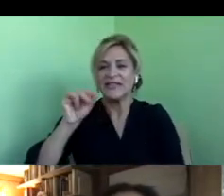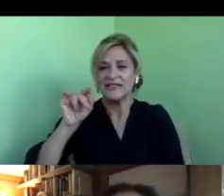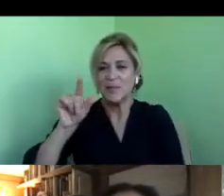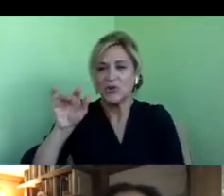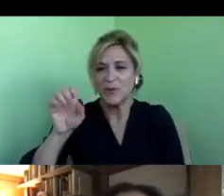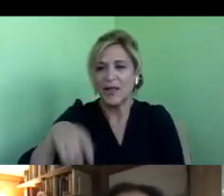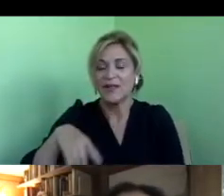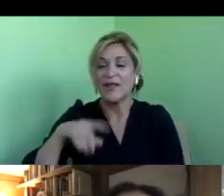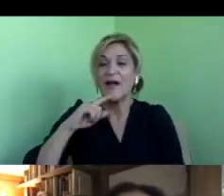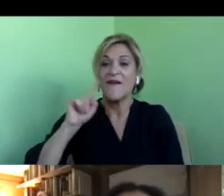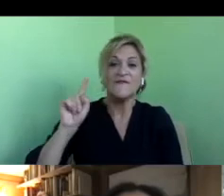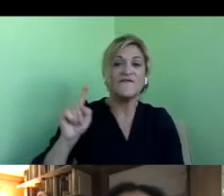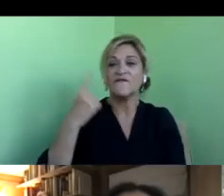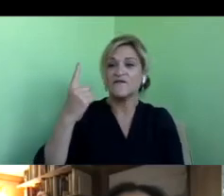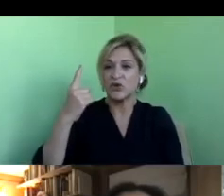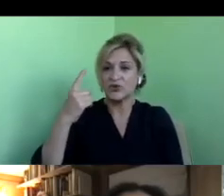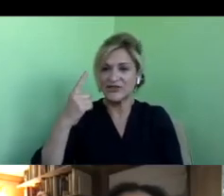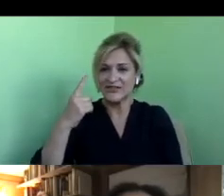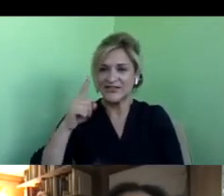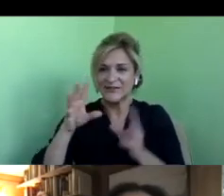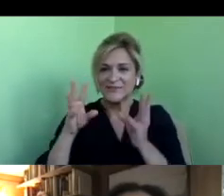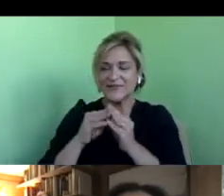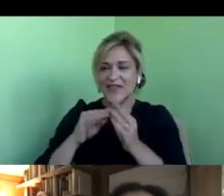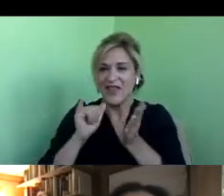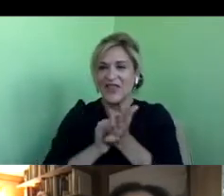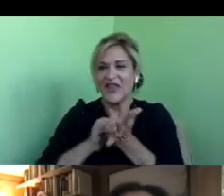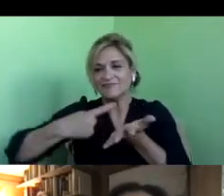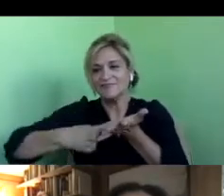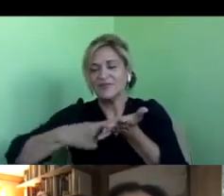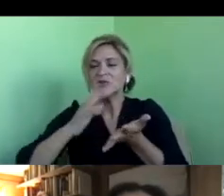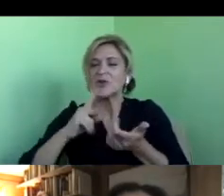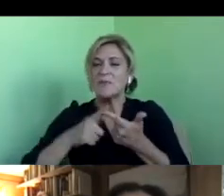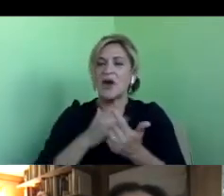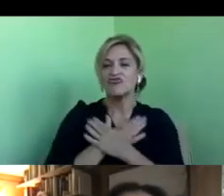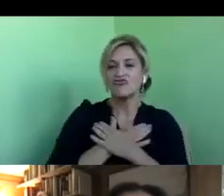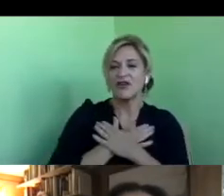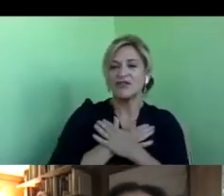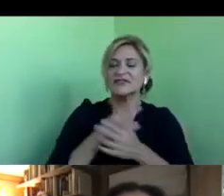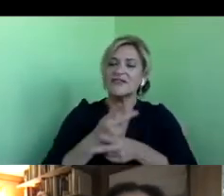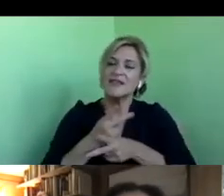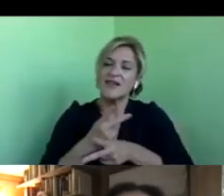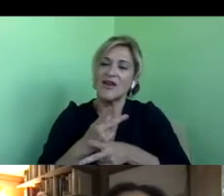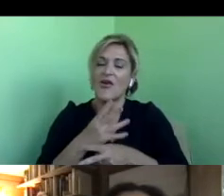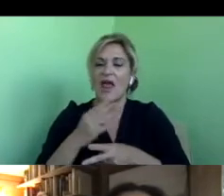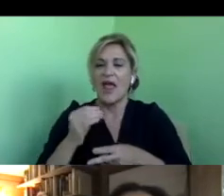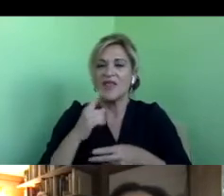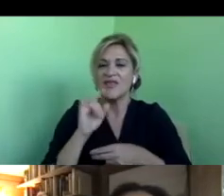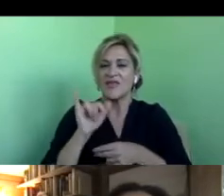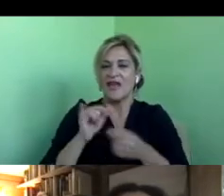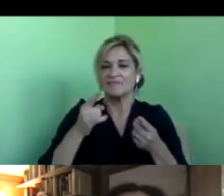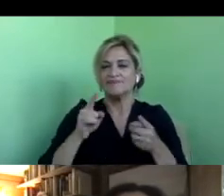Our first installment contemplated questions about rest and care, about the commodification of